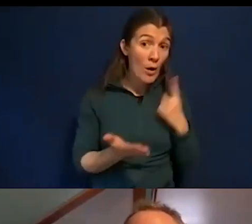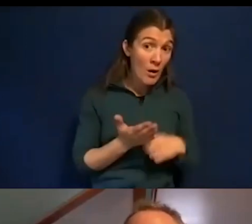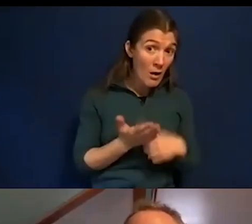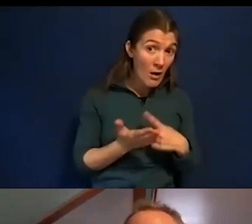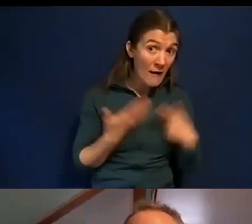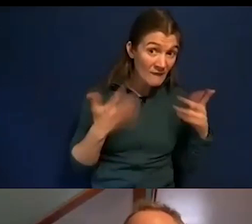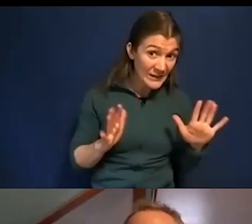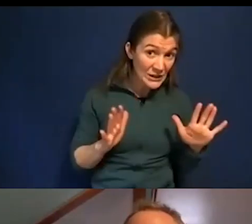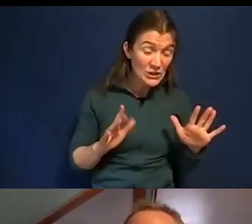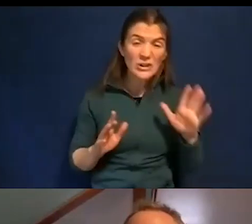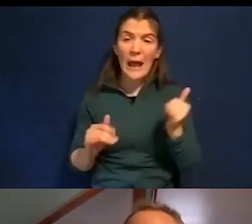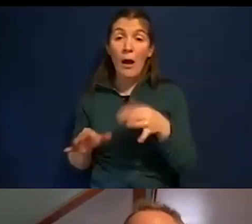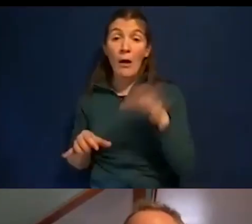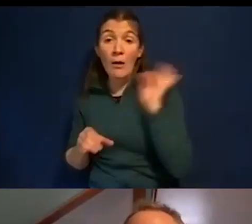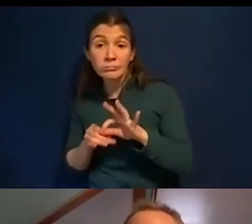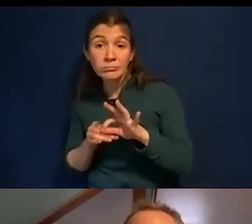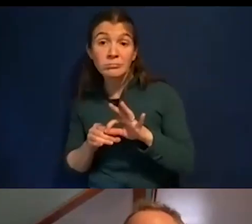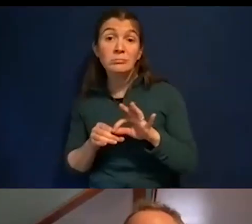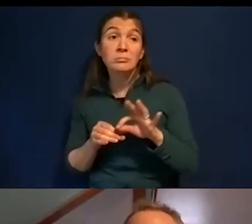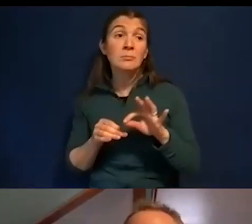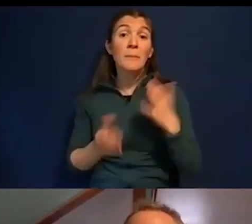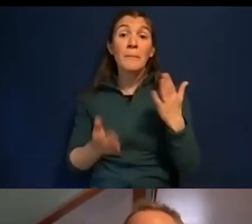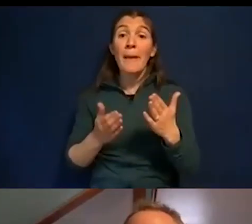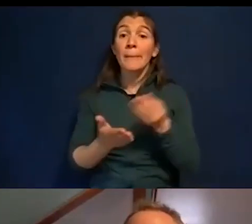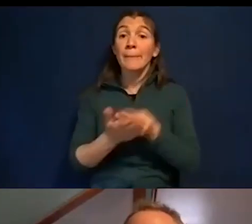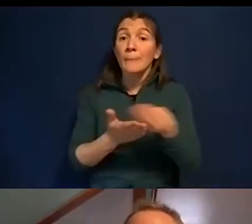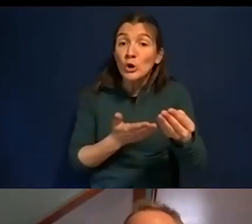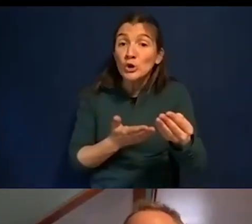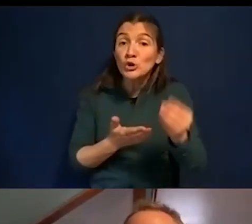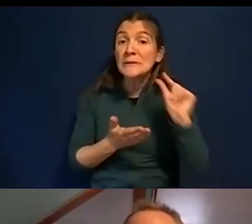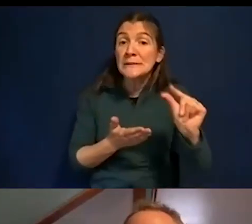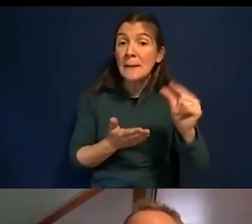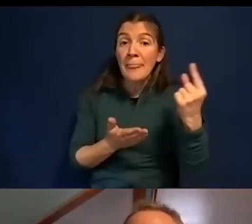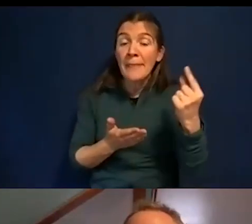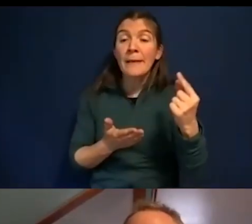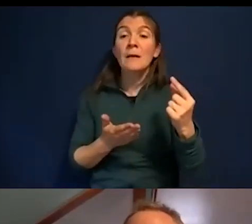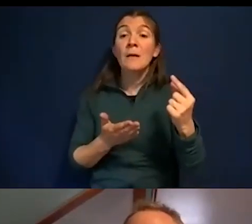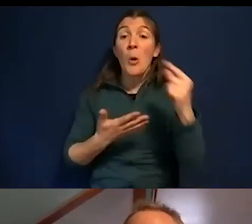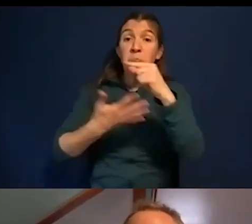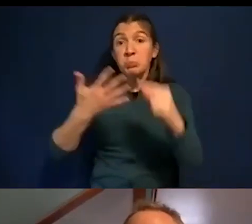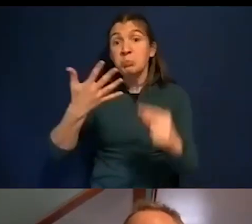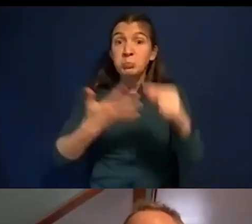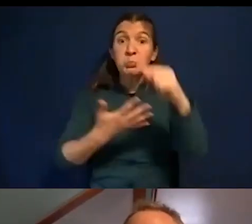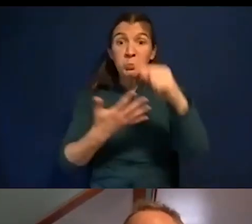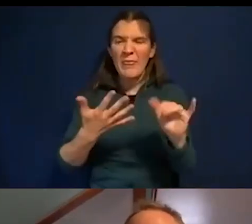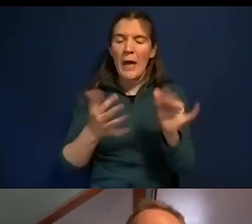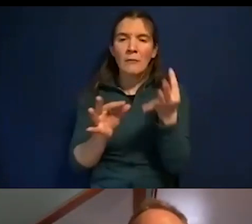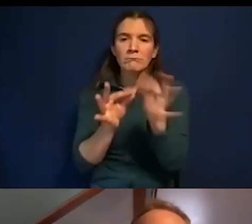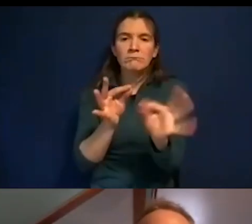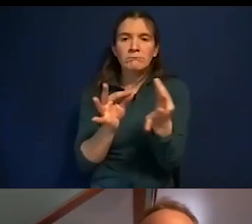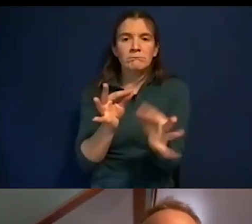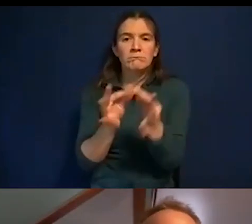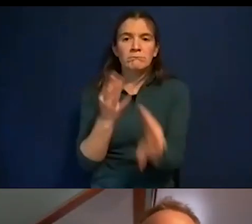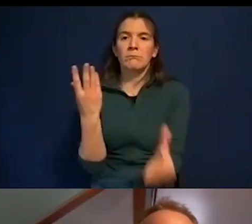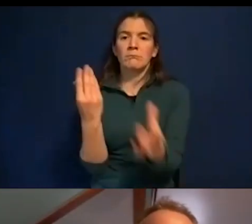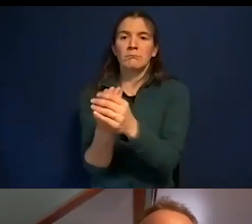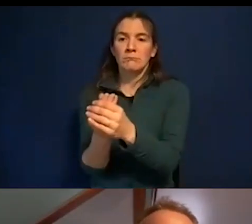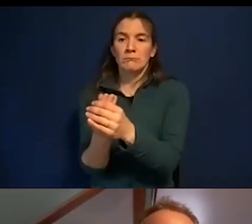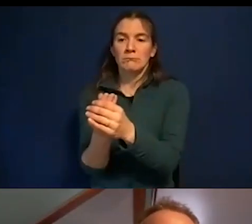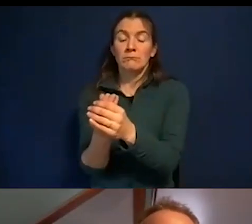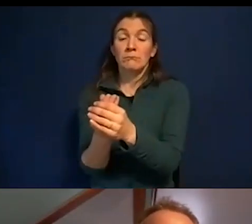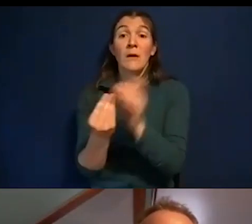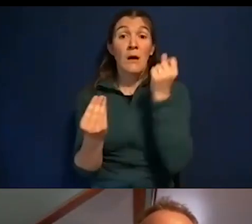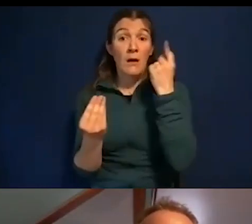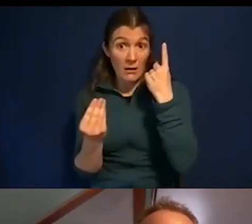just a routine item like making a low bid purchase. There are some of each of those on this consent agenda. I want to